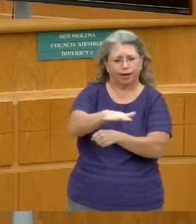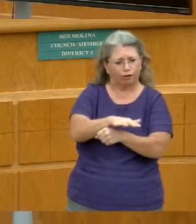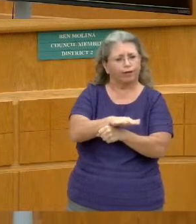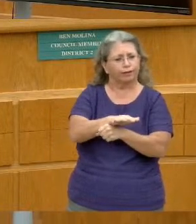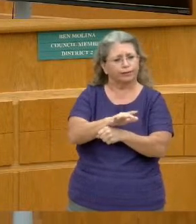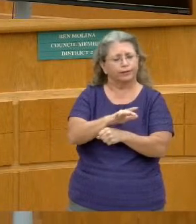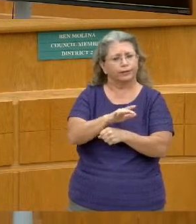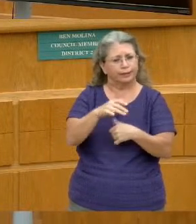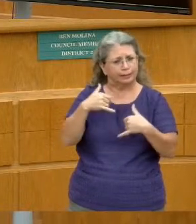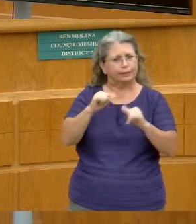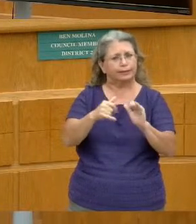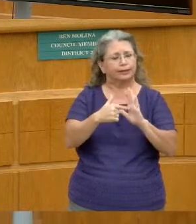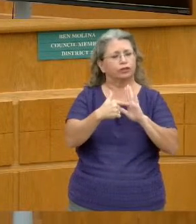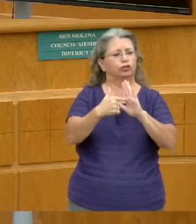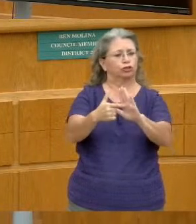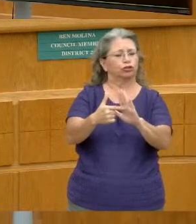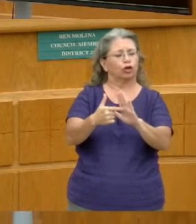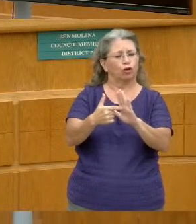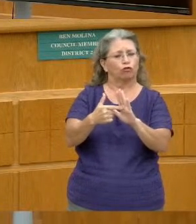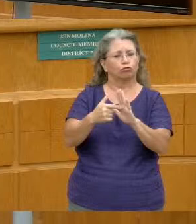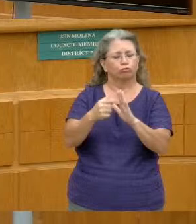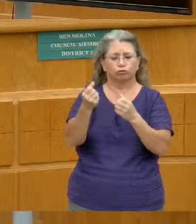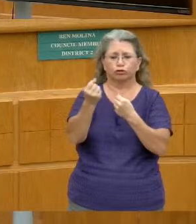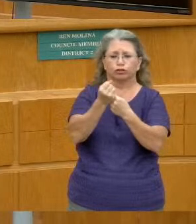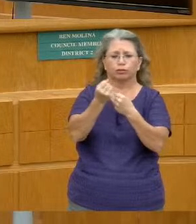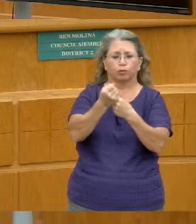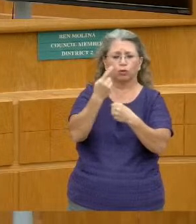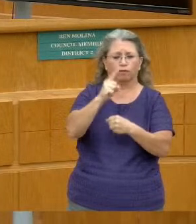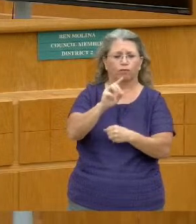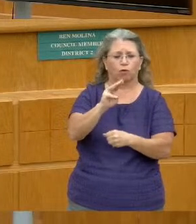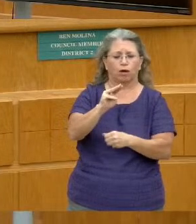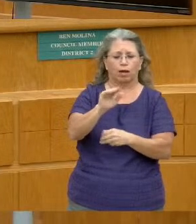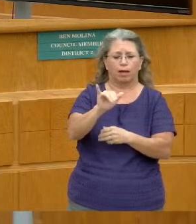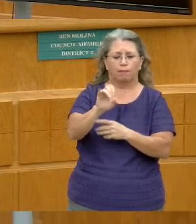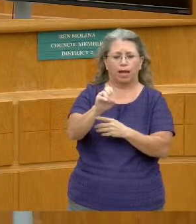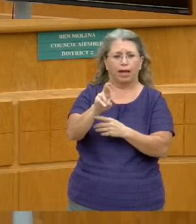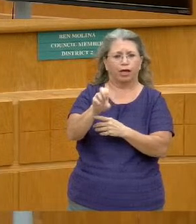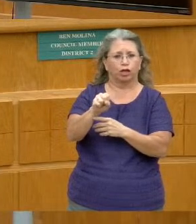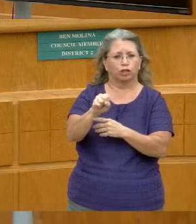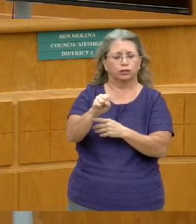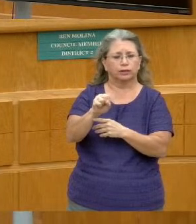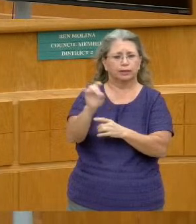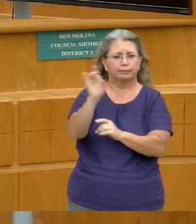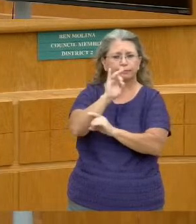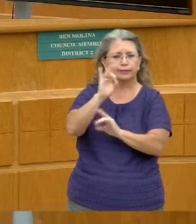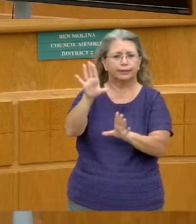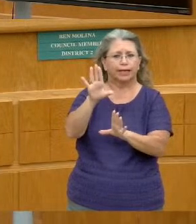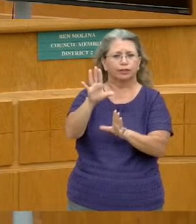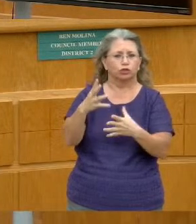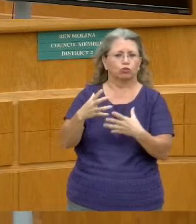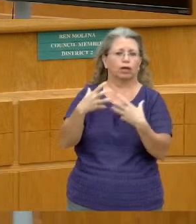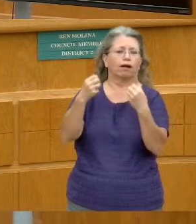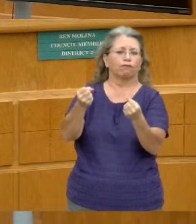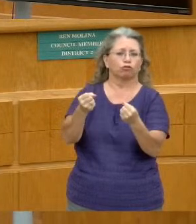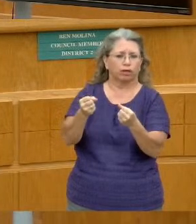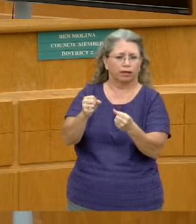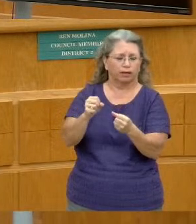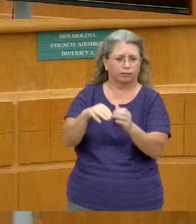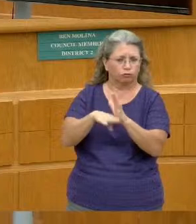in its support for the Mayor's Disaster Recovery Fund. And to date, we've generated